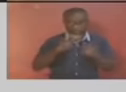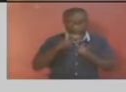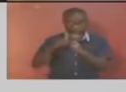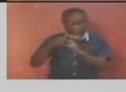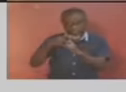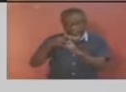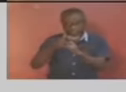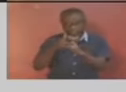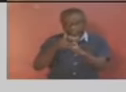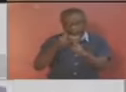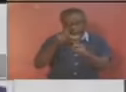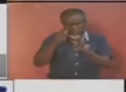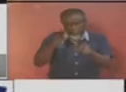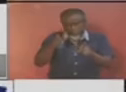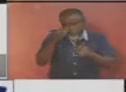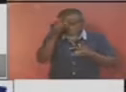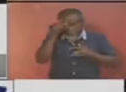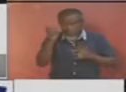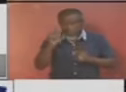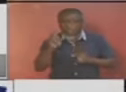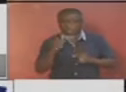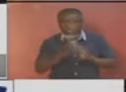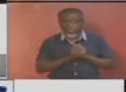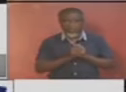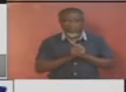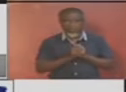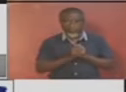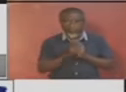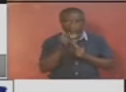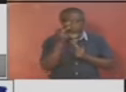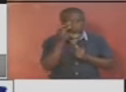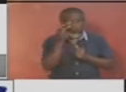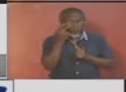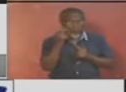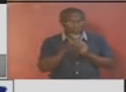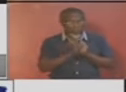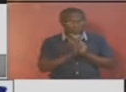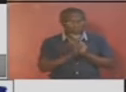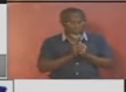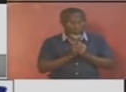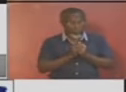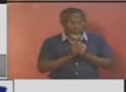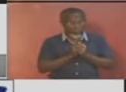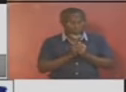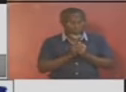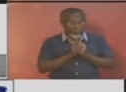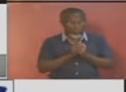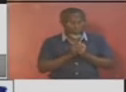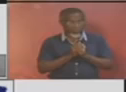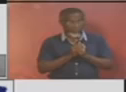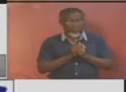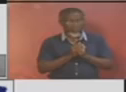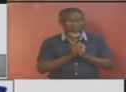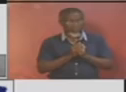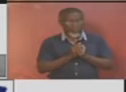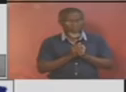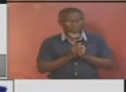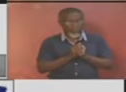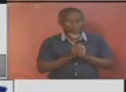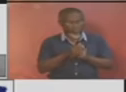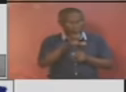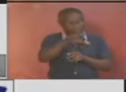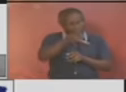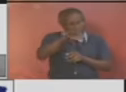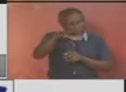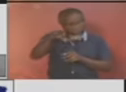So if I can have my first slide. So this is just gives you a rough idea of by county. So we have different